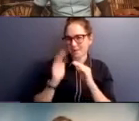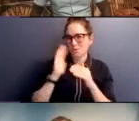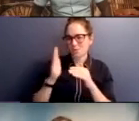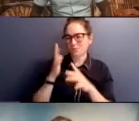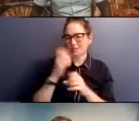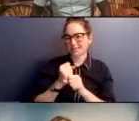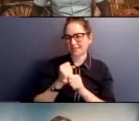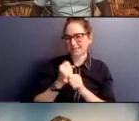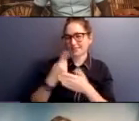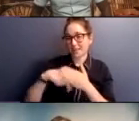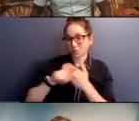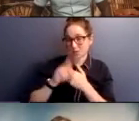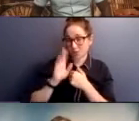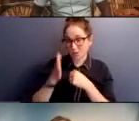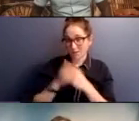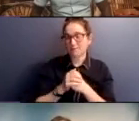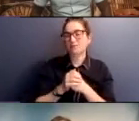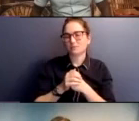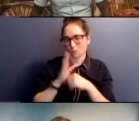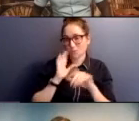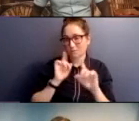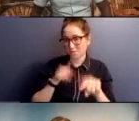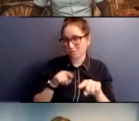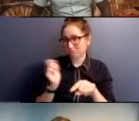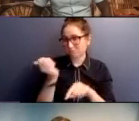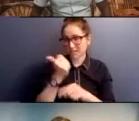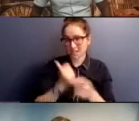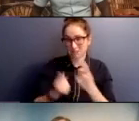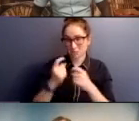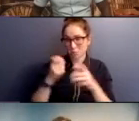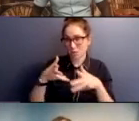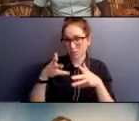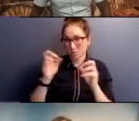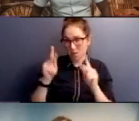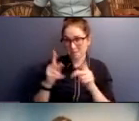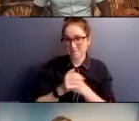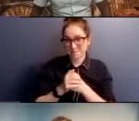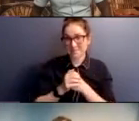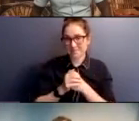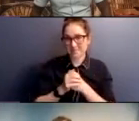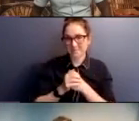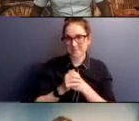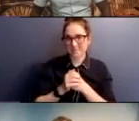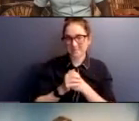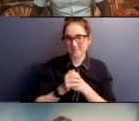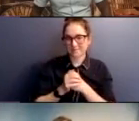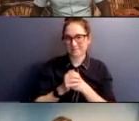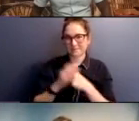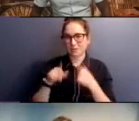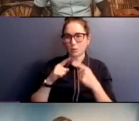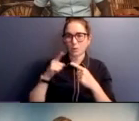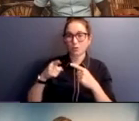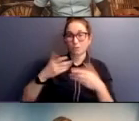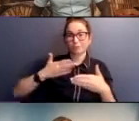will get next week, we will reply to any lingering questions that come, you know, when you're making your breakfast and it pops